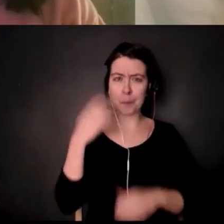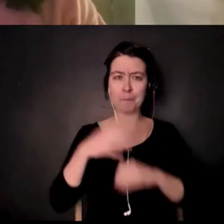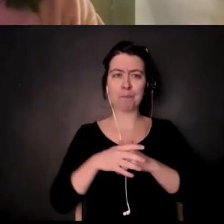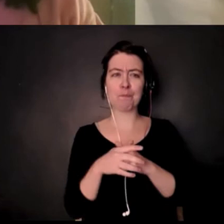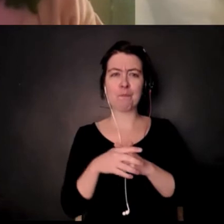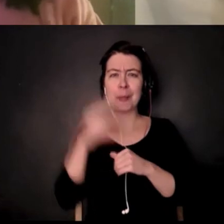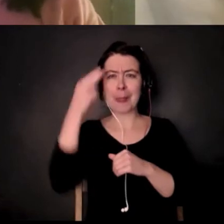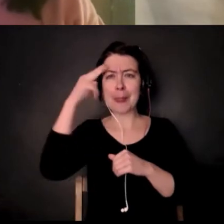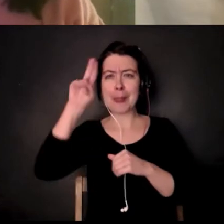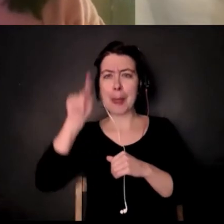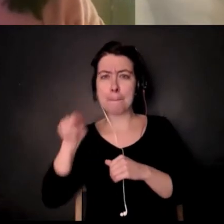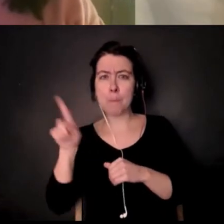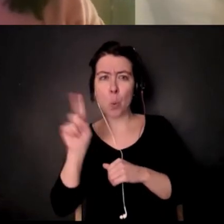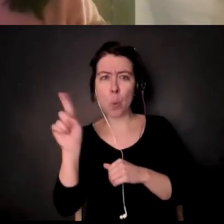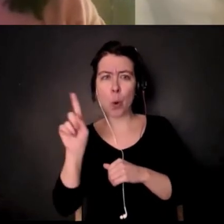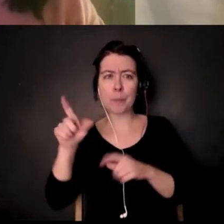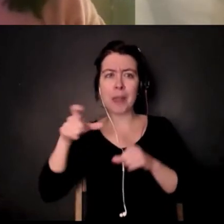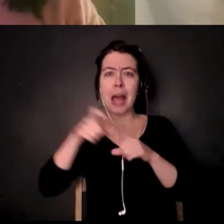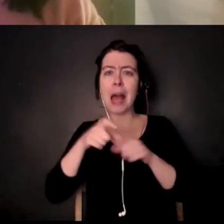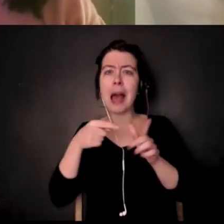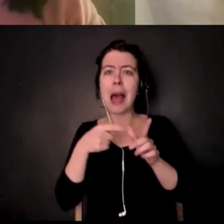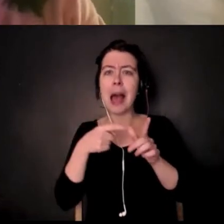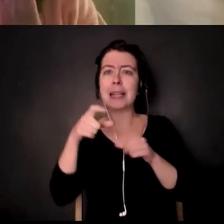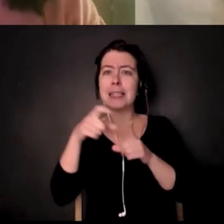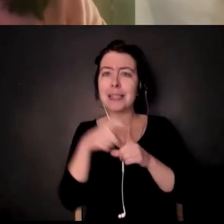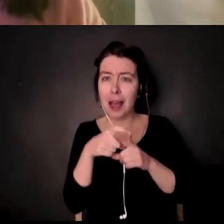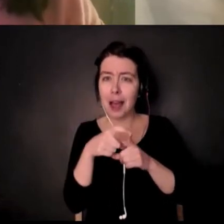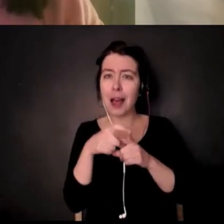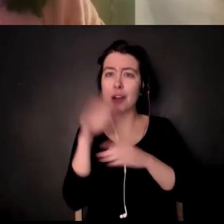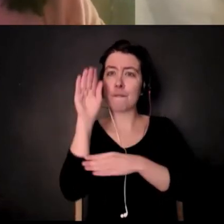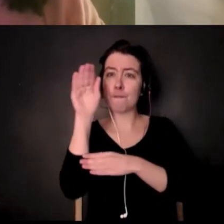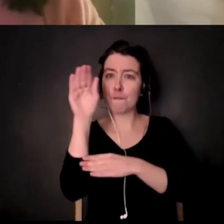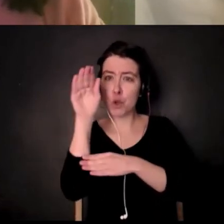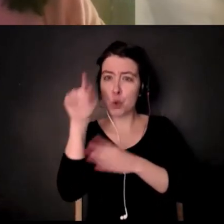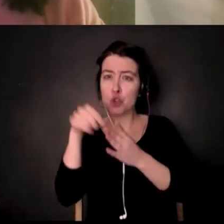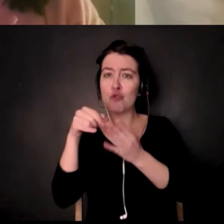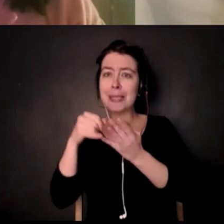futurism. And Dad was a term that Salma